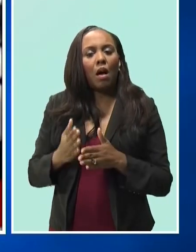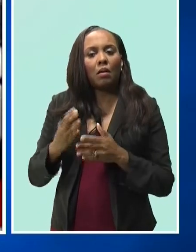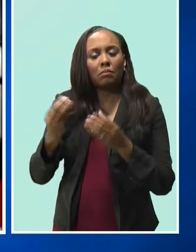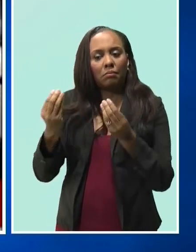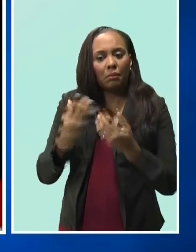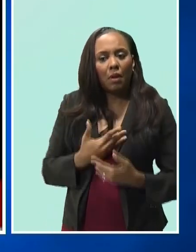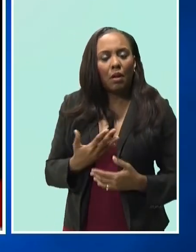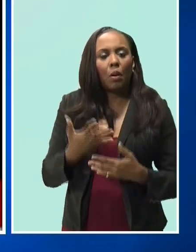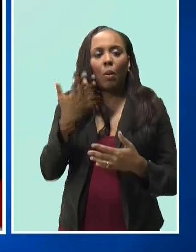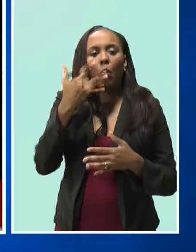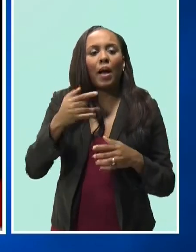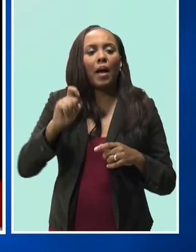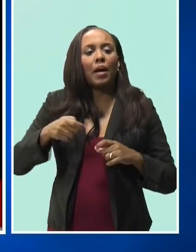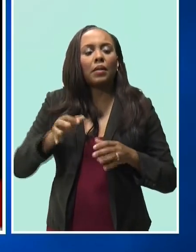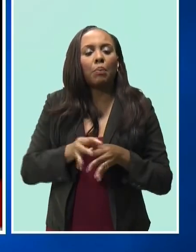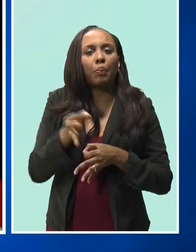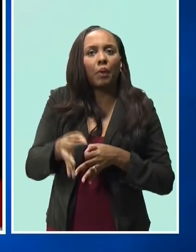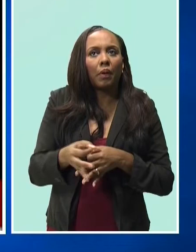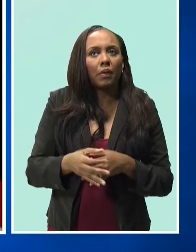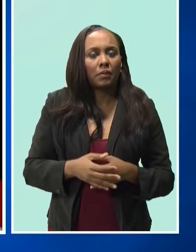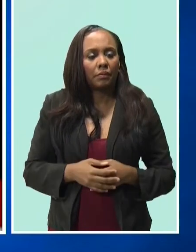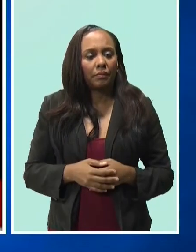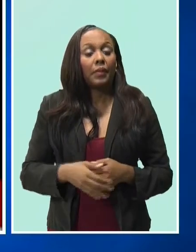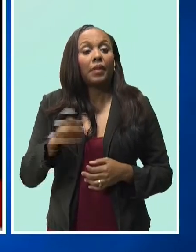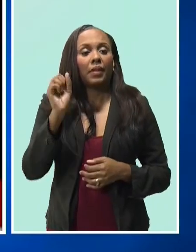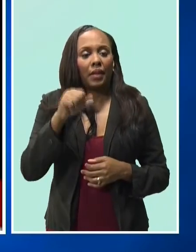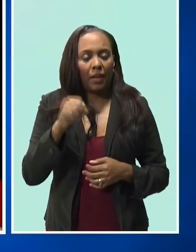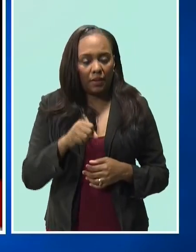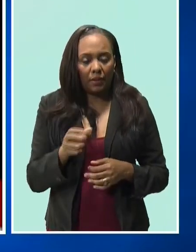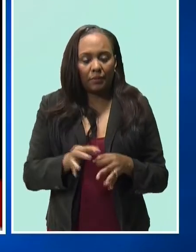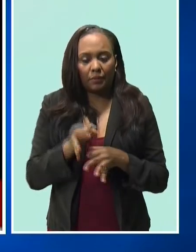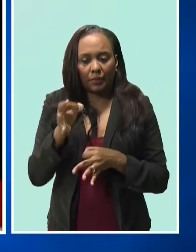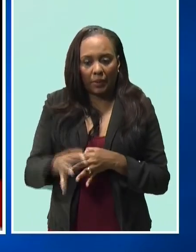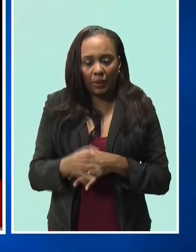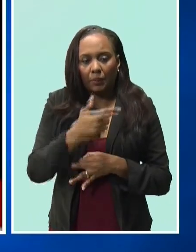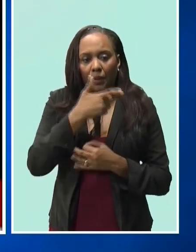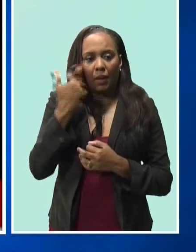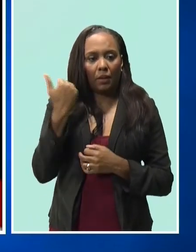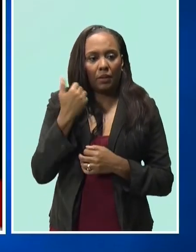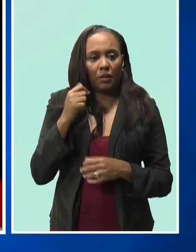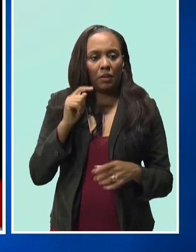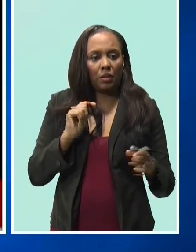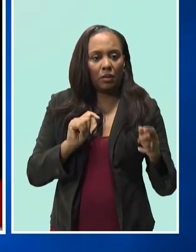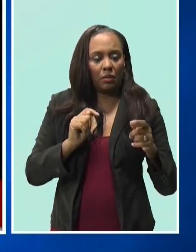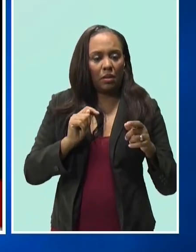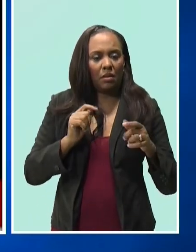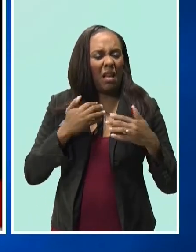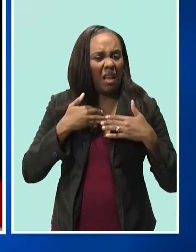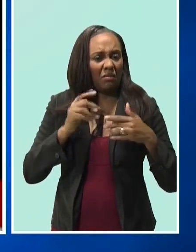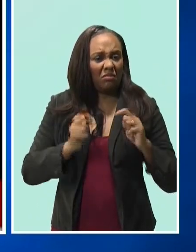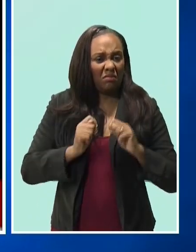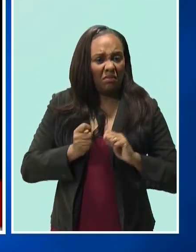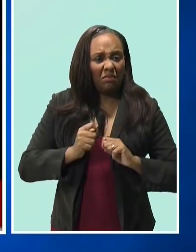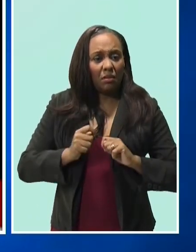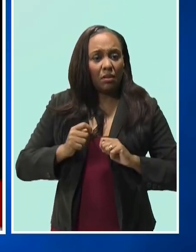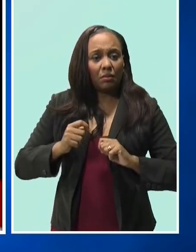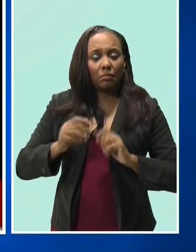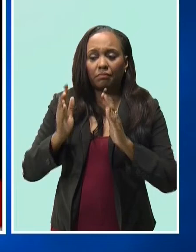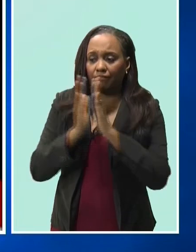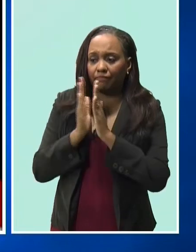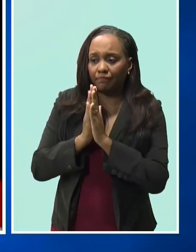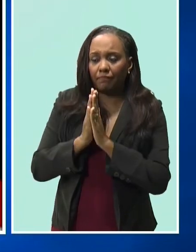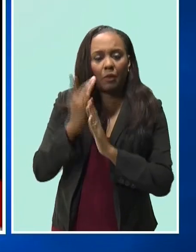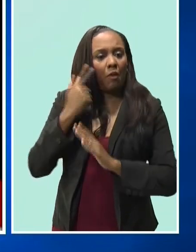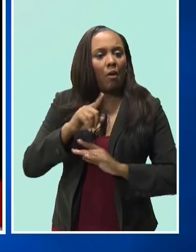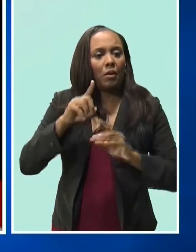delay. Yes, they were delayed because of a requirement for it to be given some medical examination or test. I'm not certain what